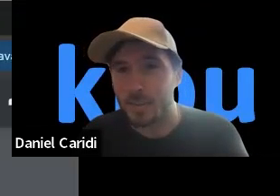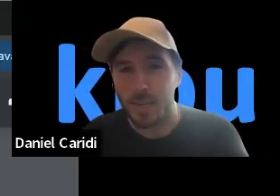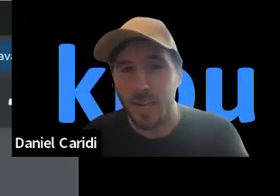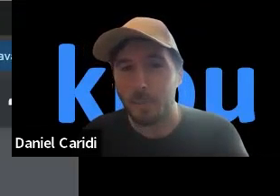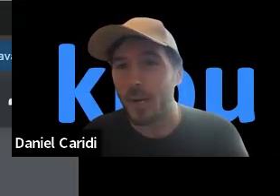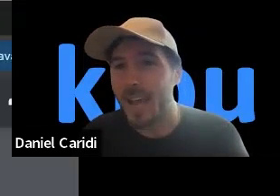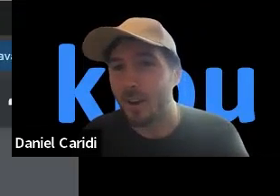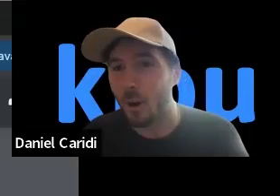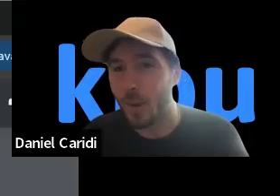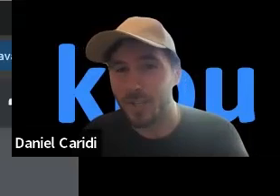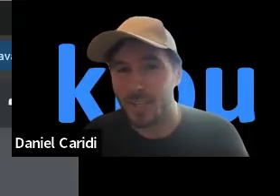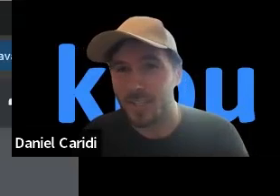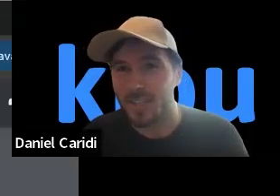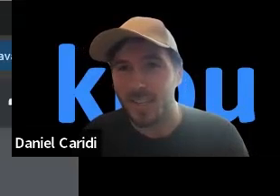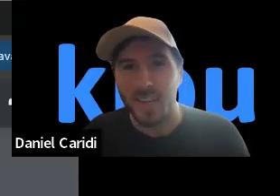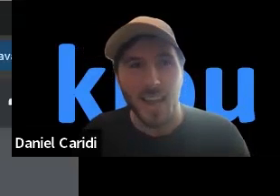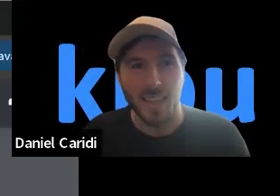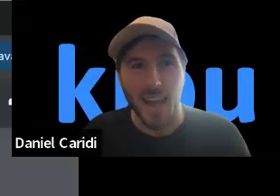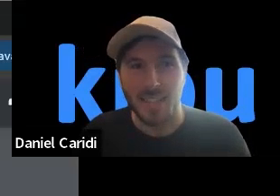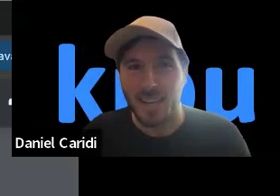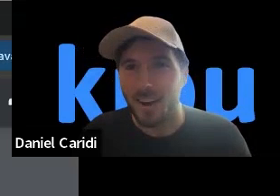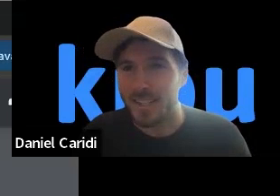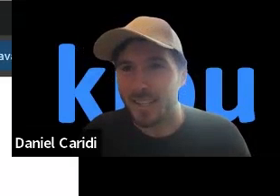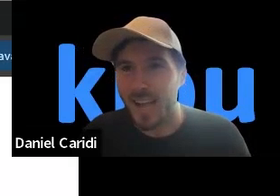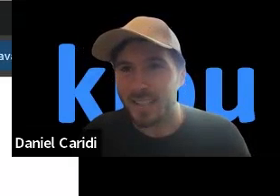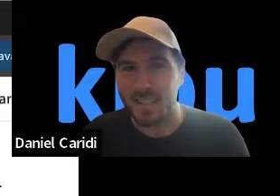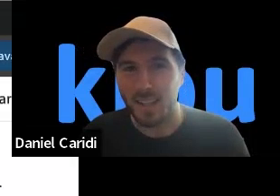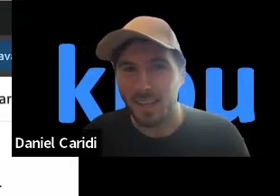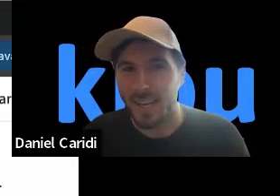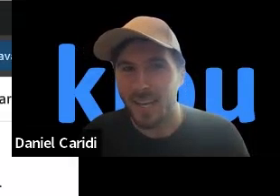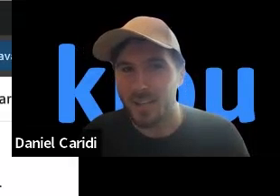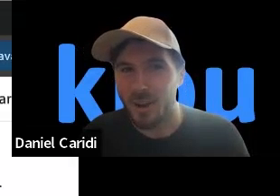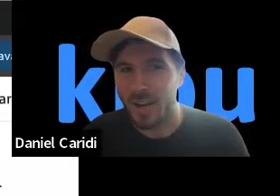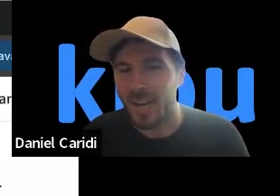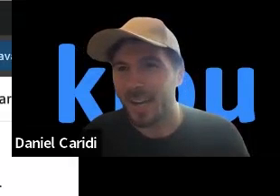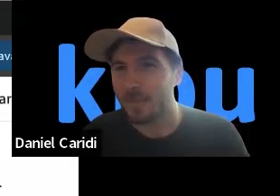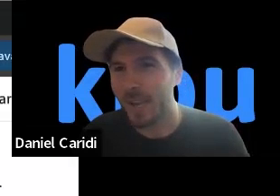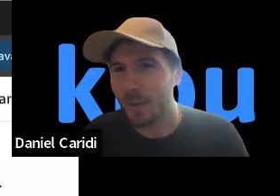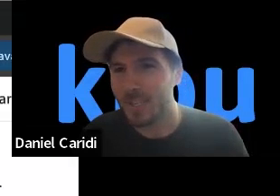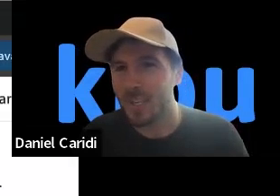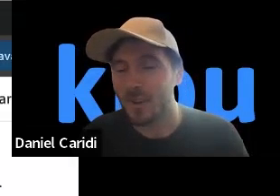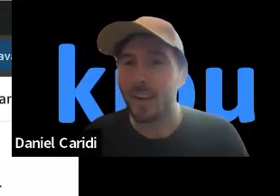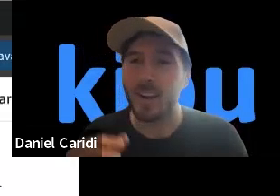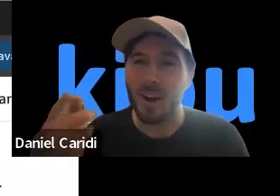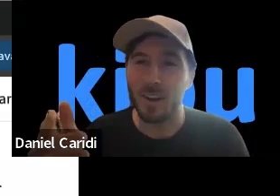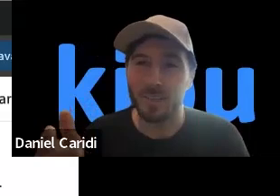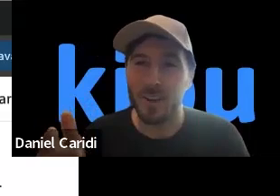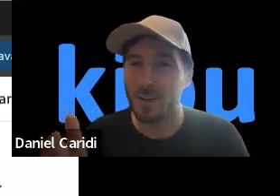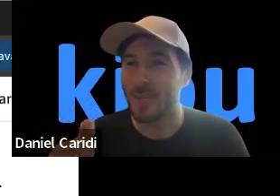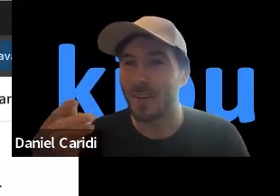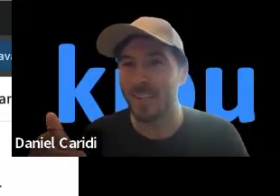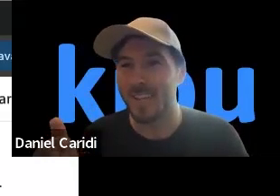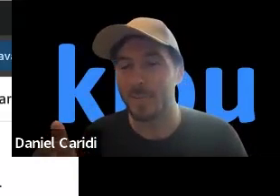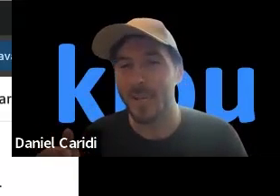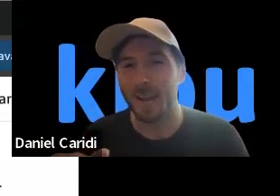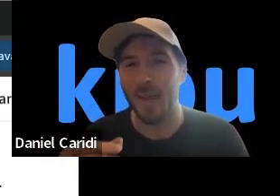that attachment and print out a whole bunch of these. And then as the artist in the class is coloring it in and drawing it in and explaining what she's doing, all your folks